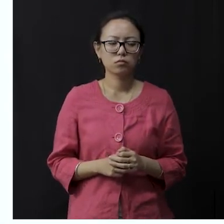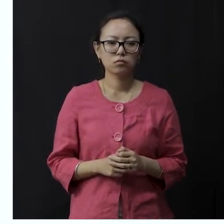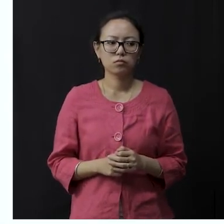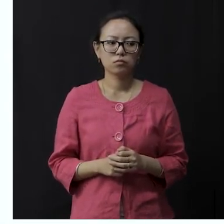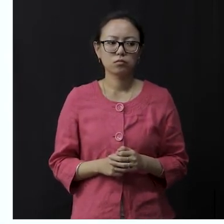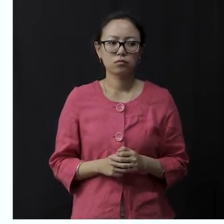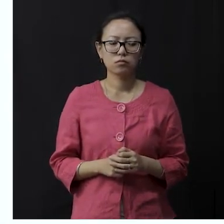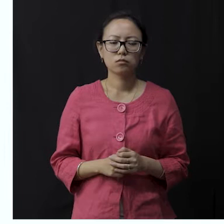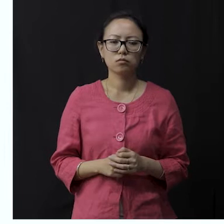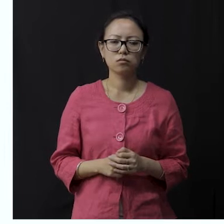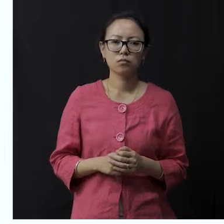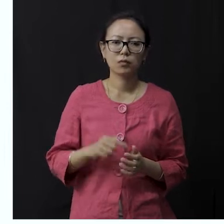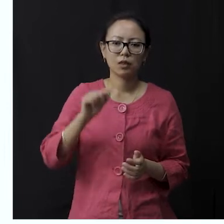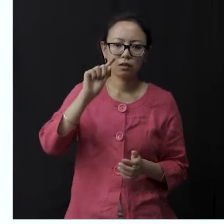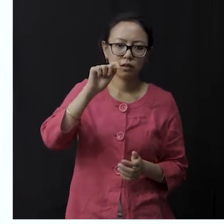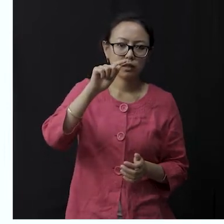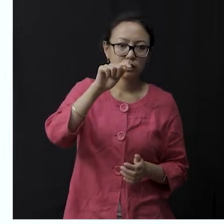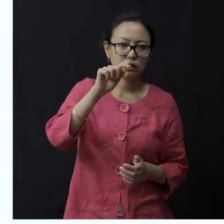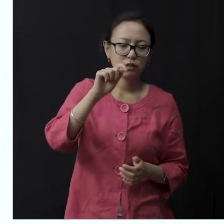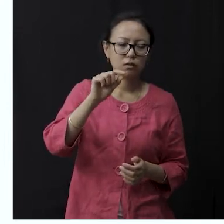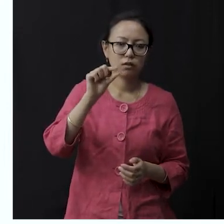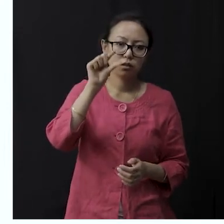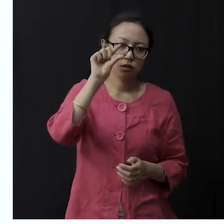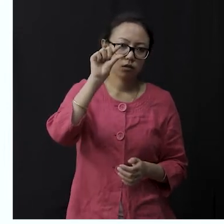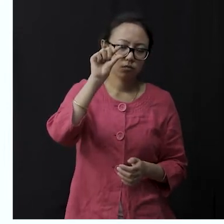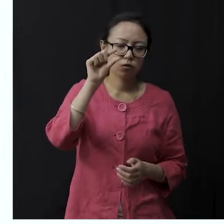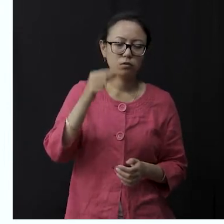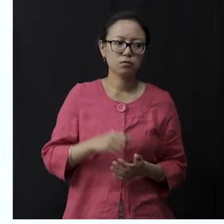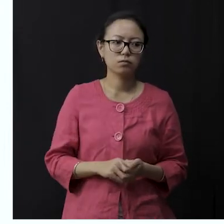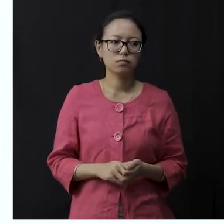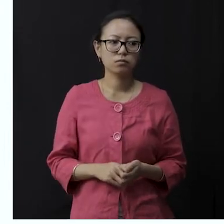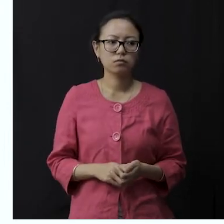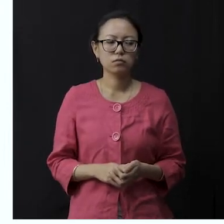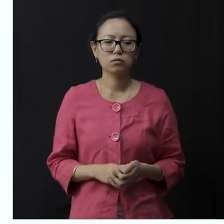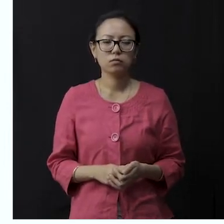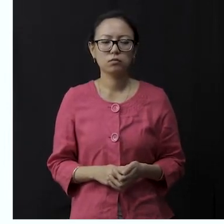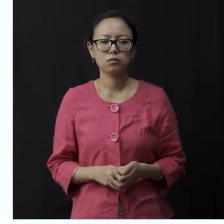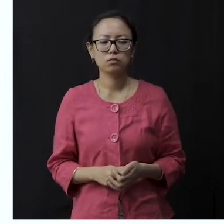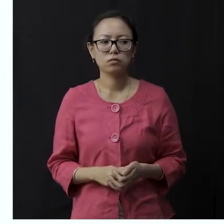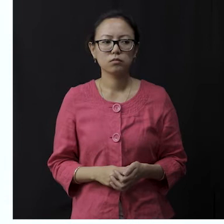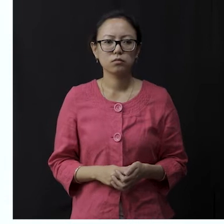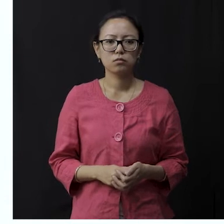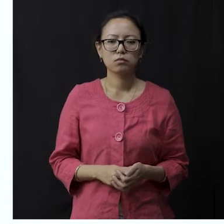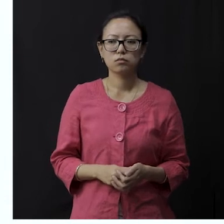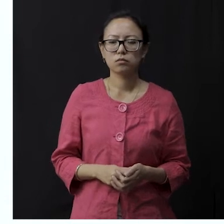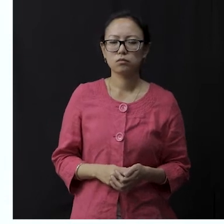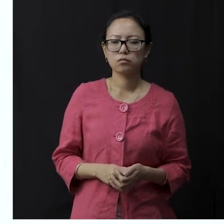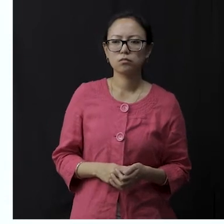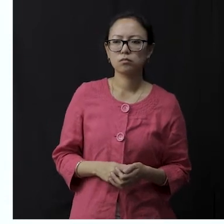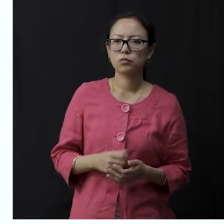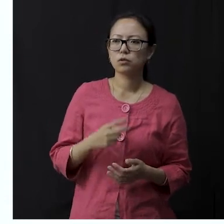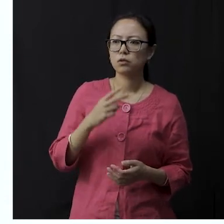beetle is a type of insects. This is also an insect, okay? So the person can see